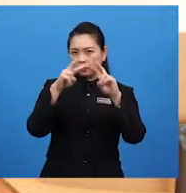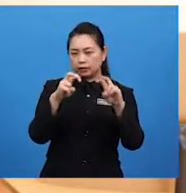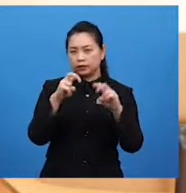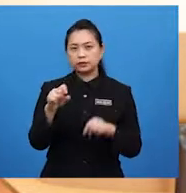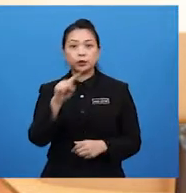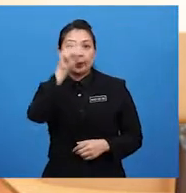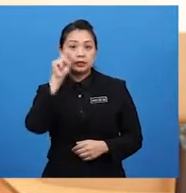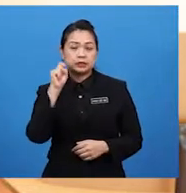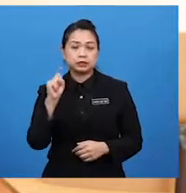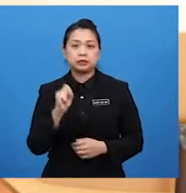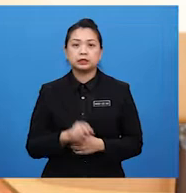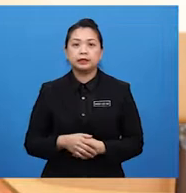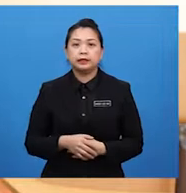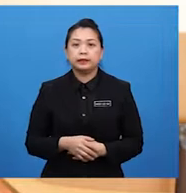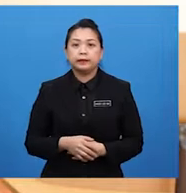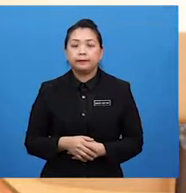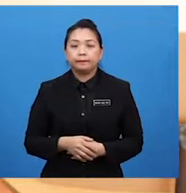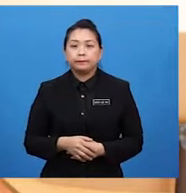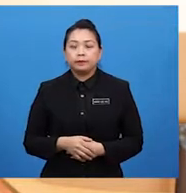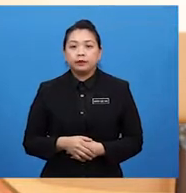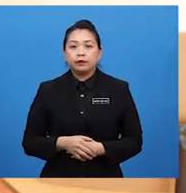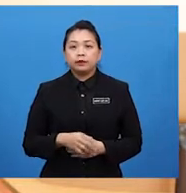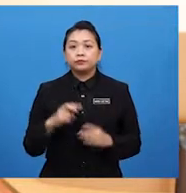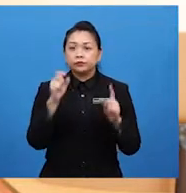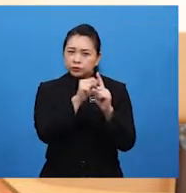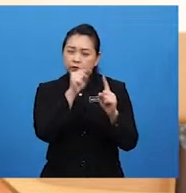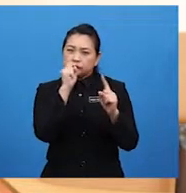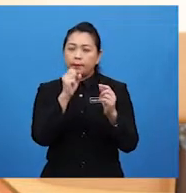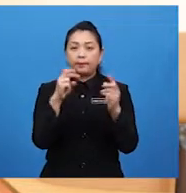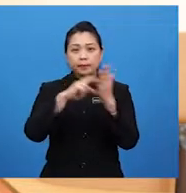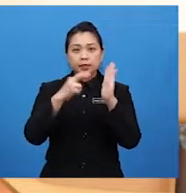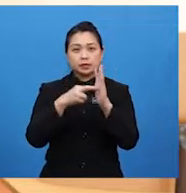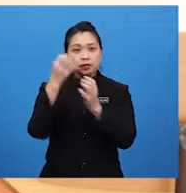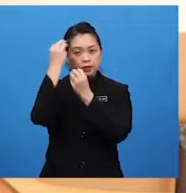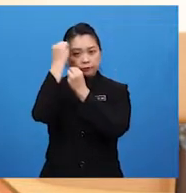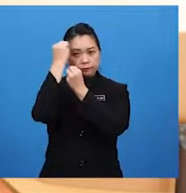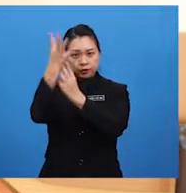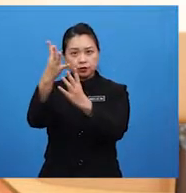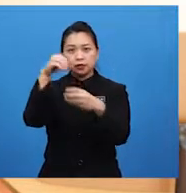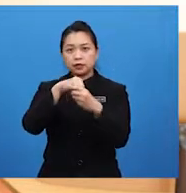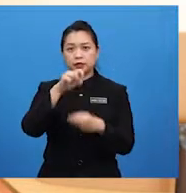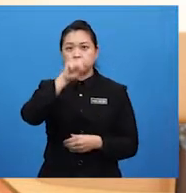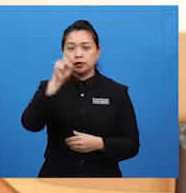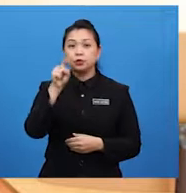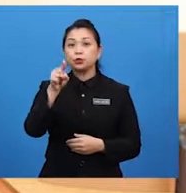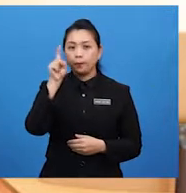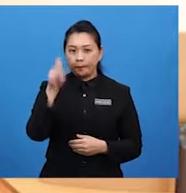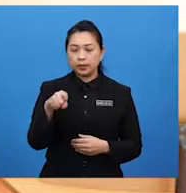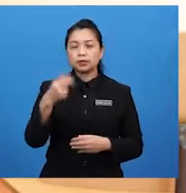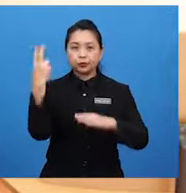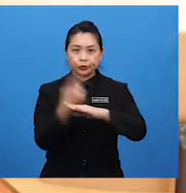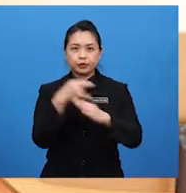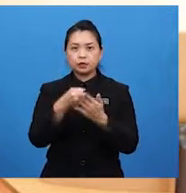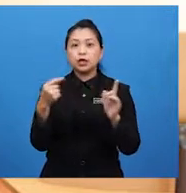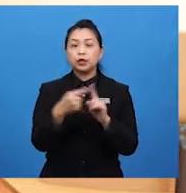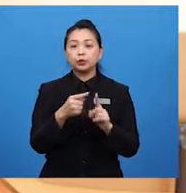question. Stimulus means the information given in the question. You must use it to